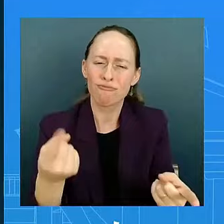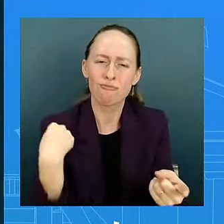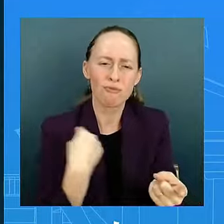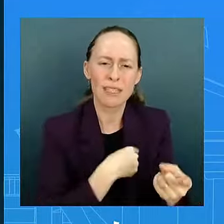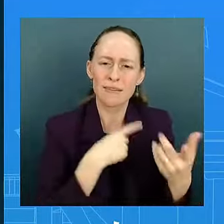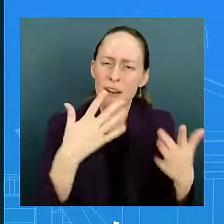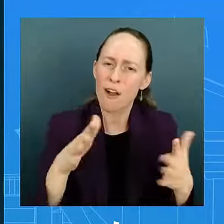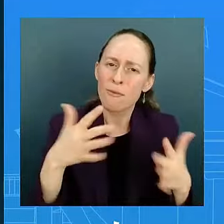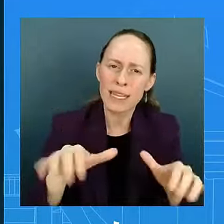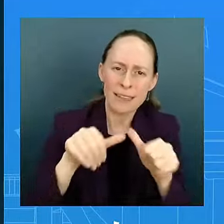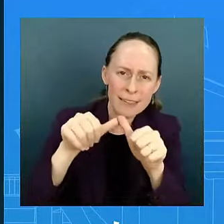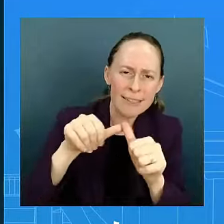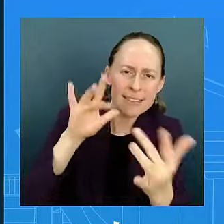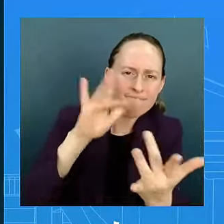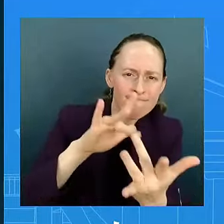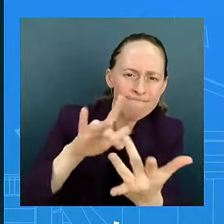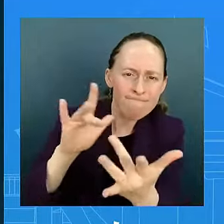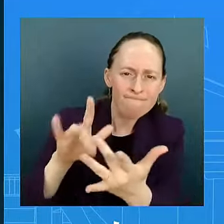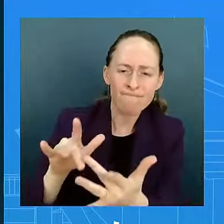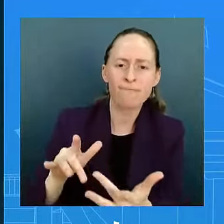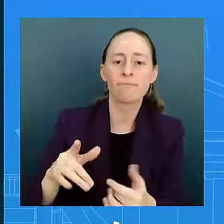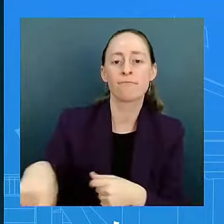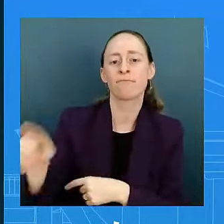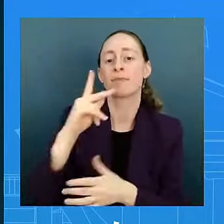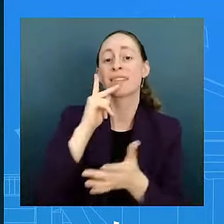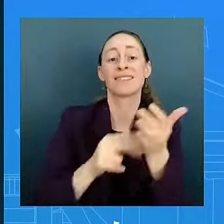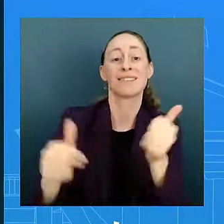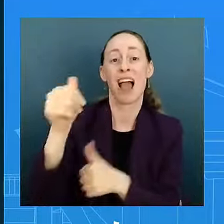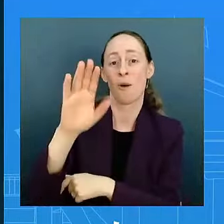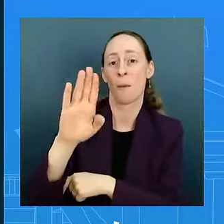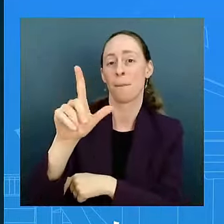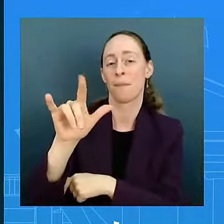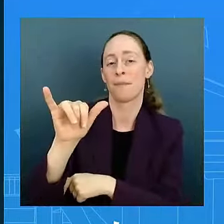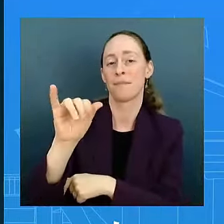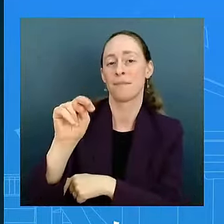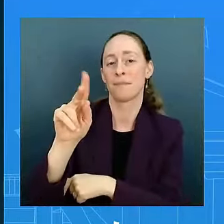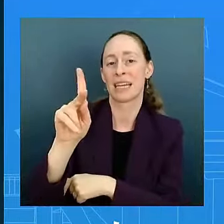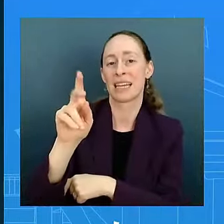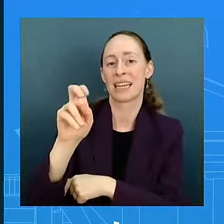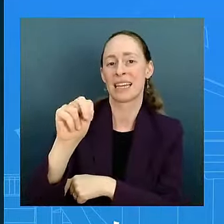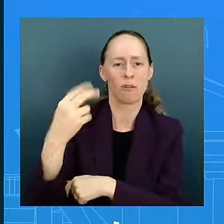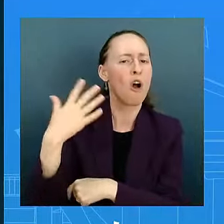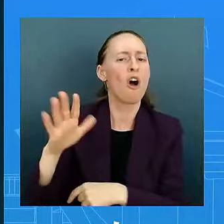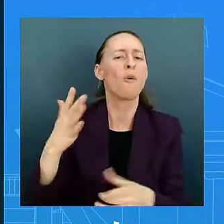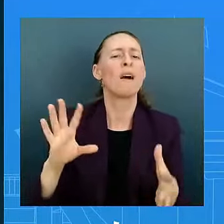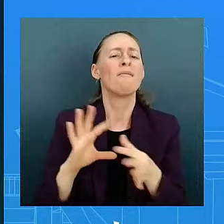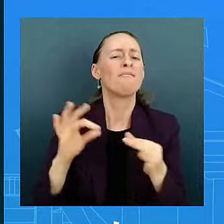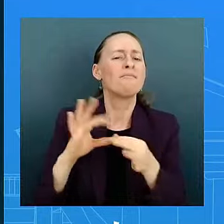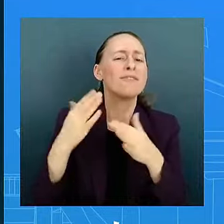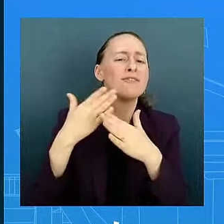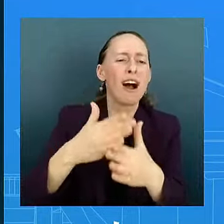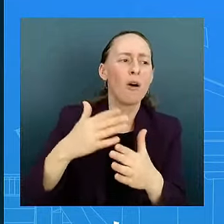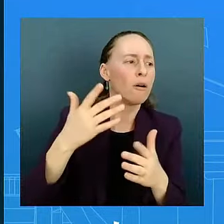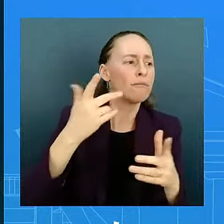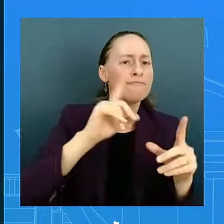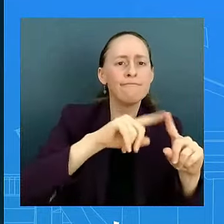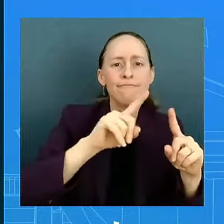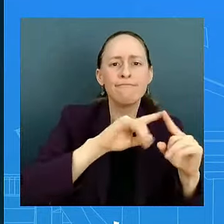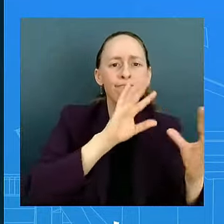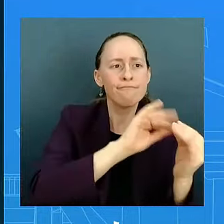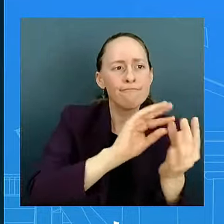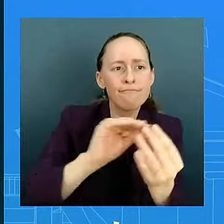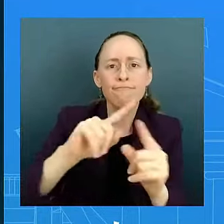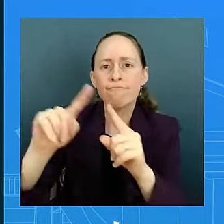Blinken had a number of conversations with partners. The president, as I just said, speaking to King Abdullah, King of